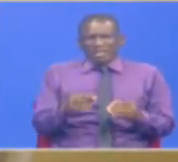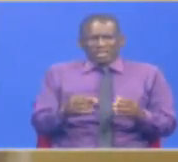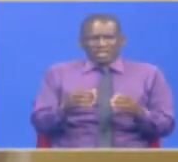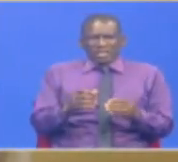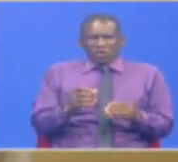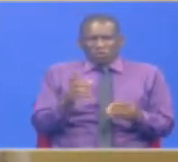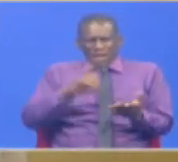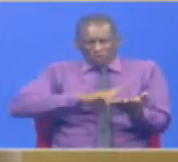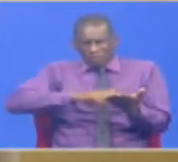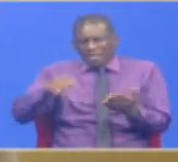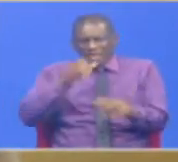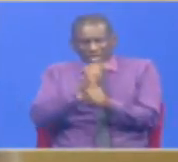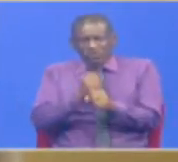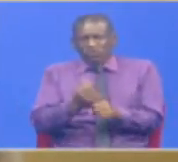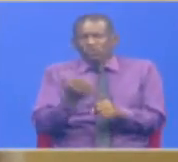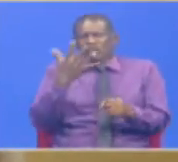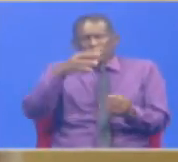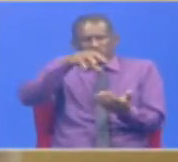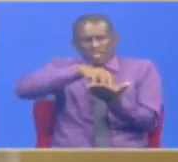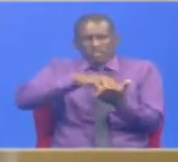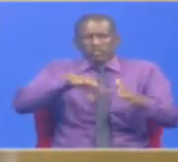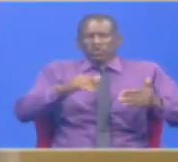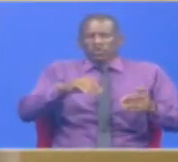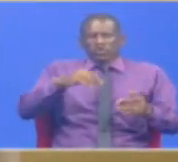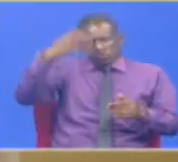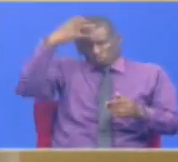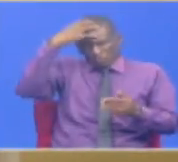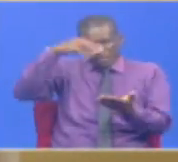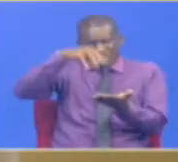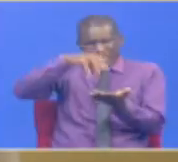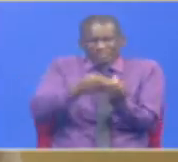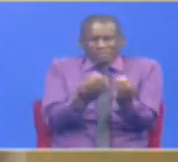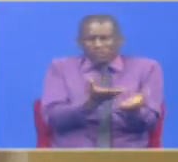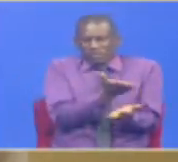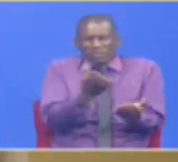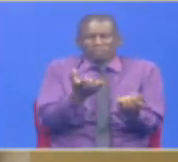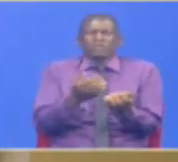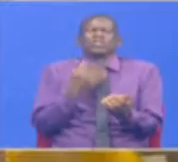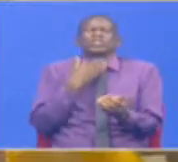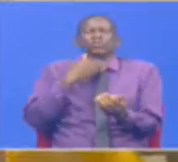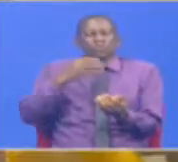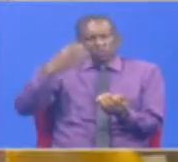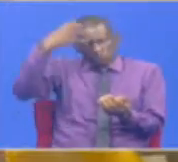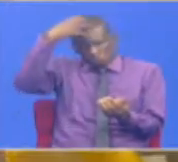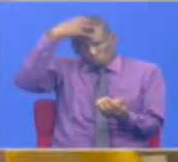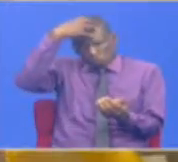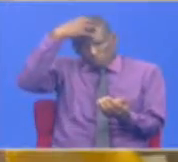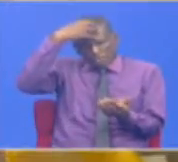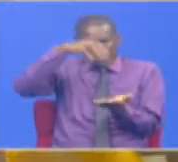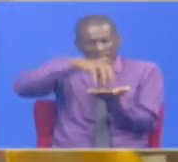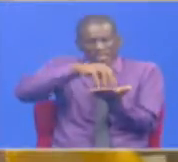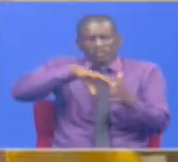5 cakes. Or maybe queen cakes. Most of them prefer queen cakes or even bread.